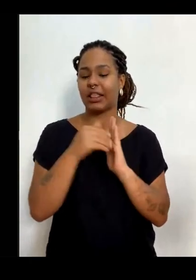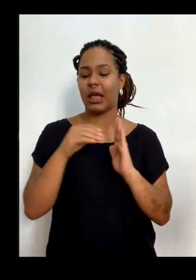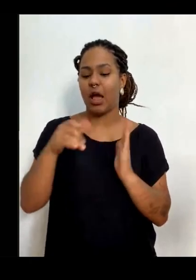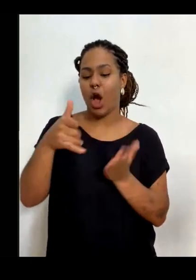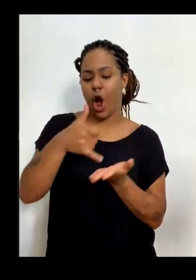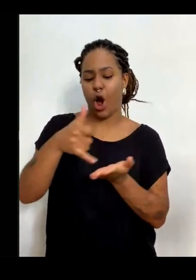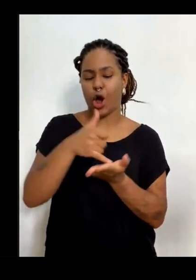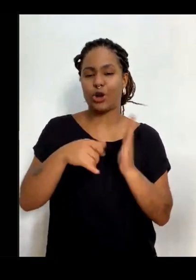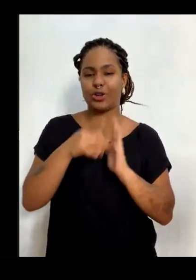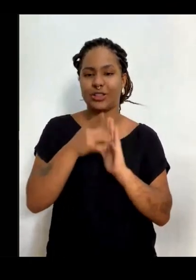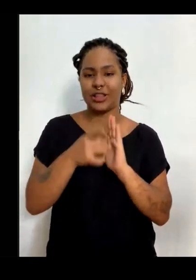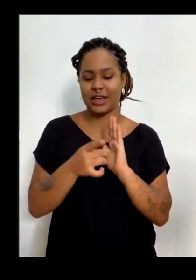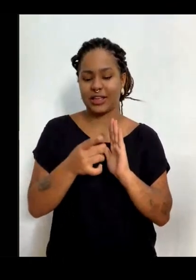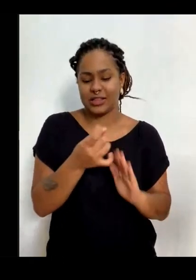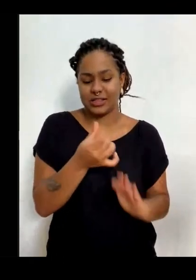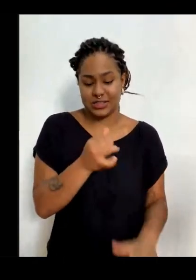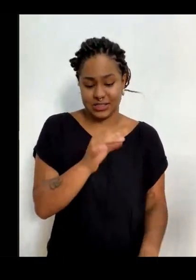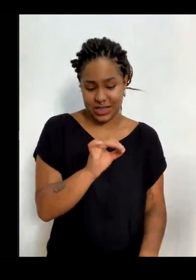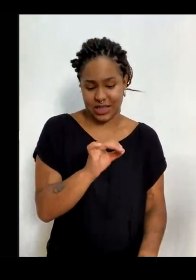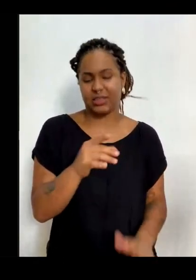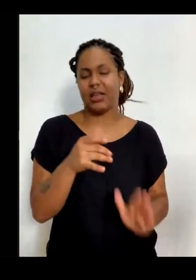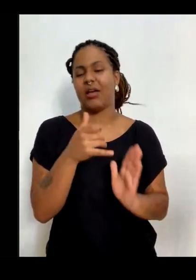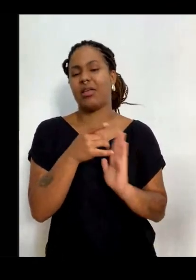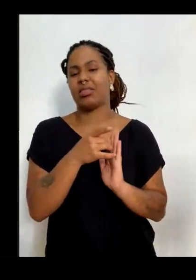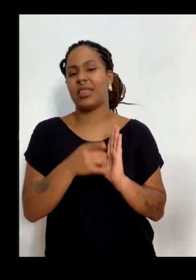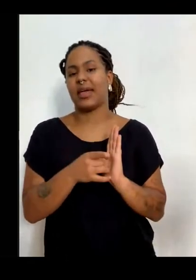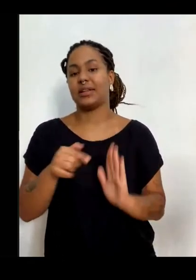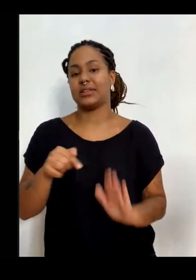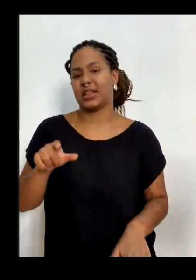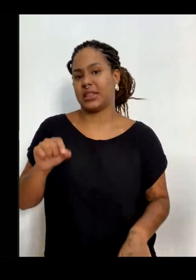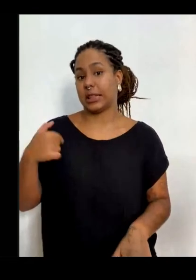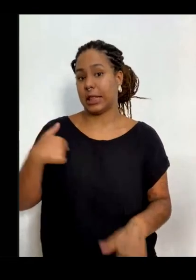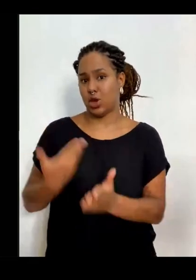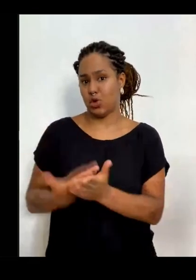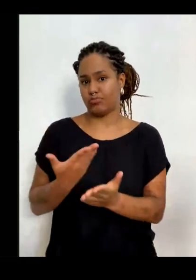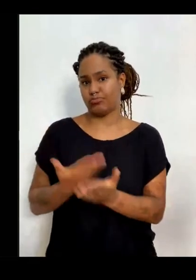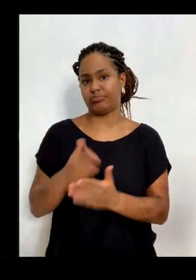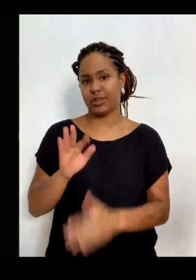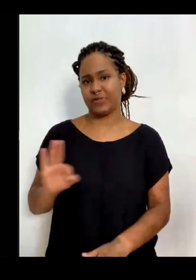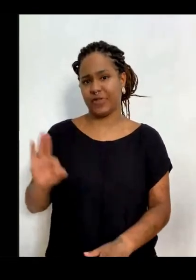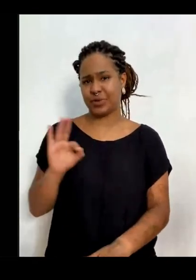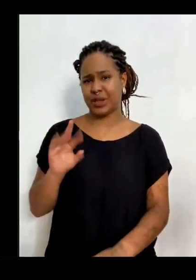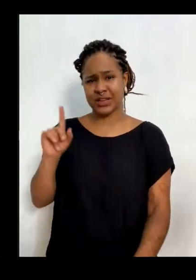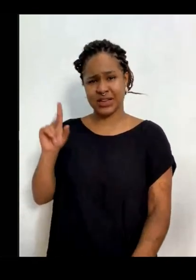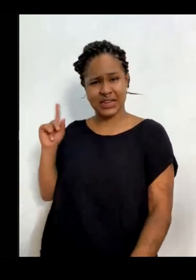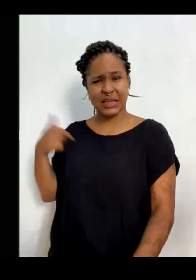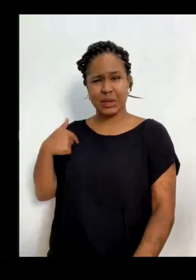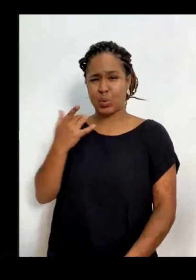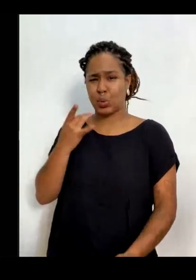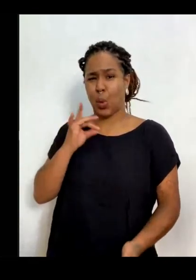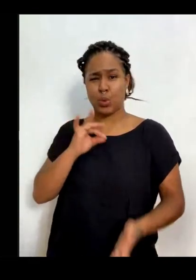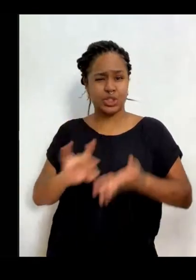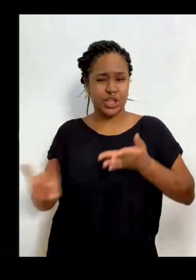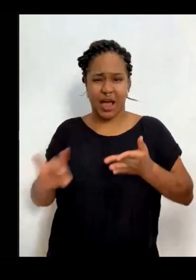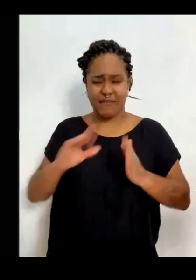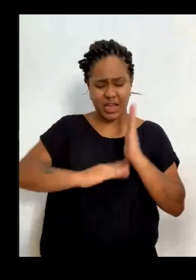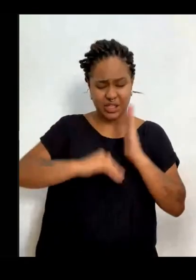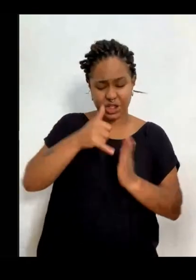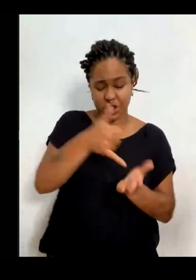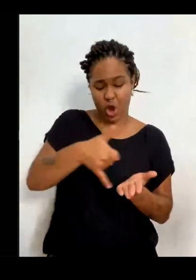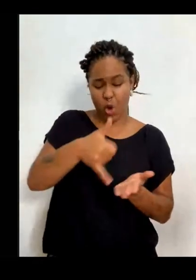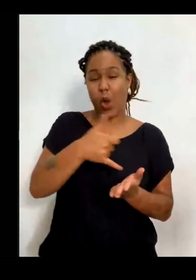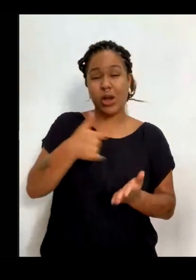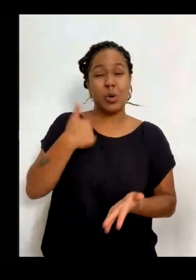at that time I hated oil paint I hated the imposition on the surface of the